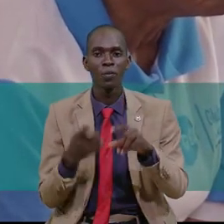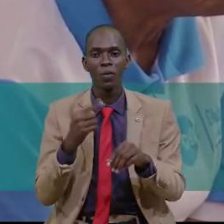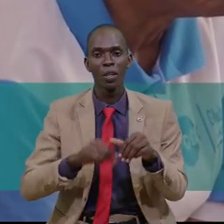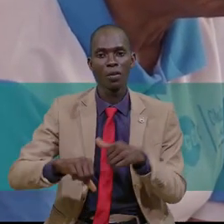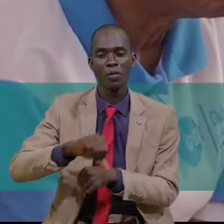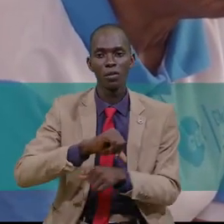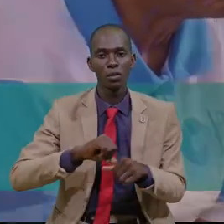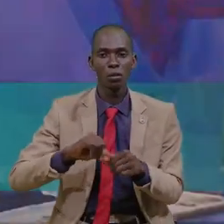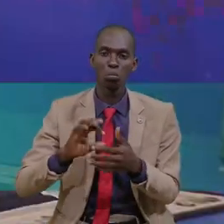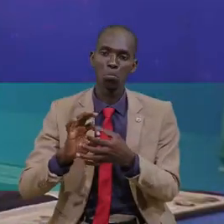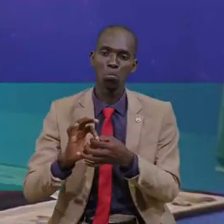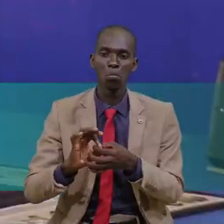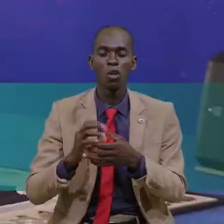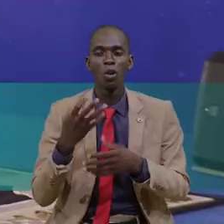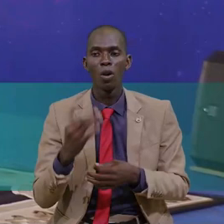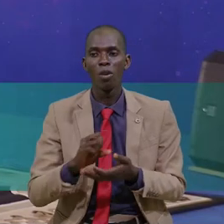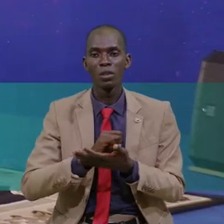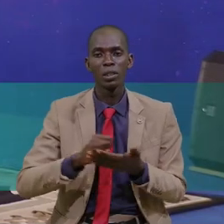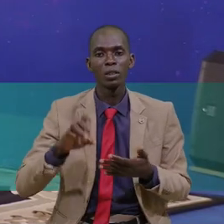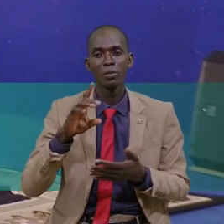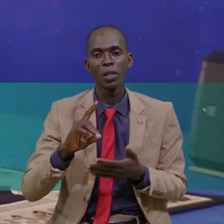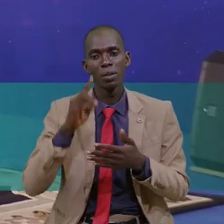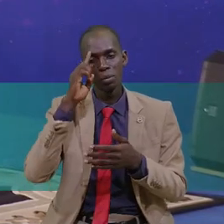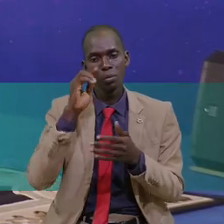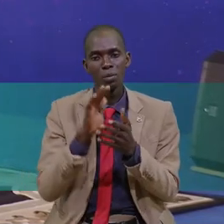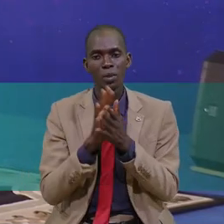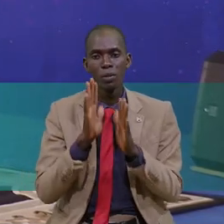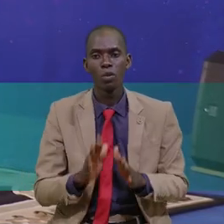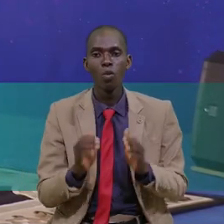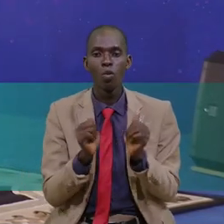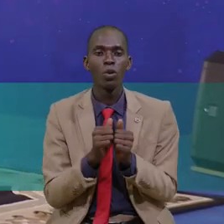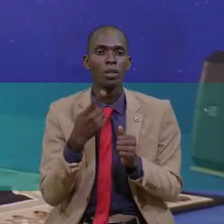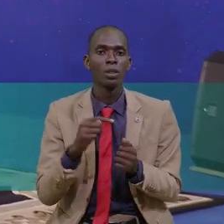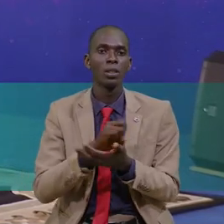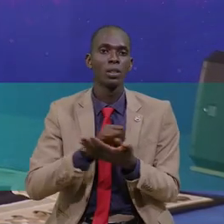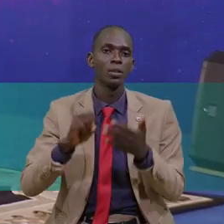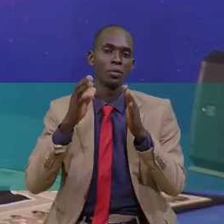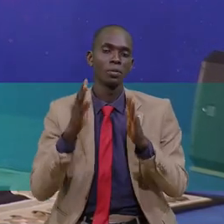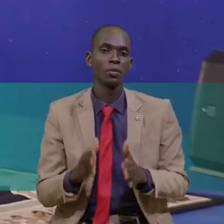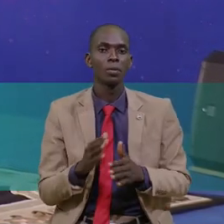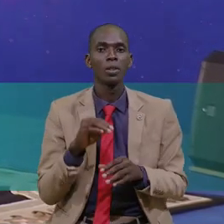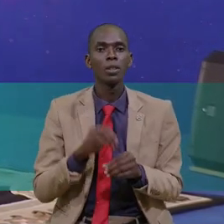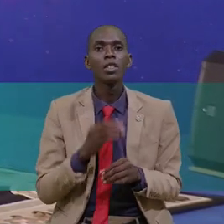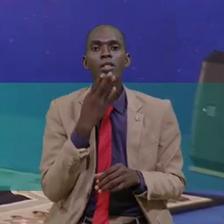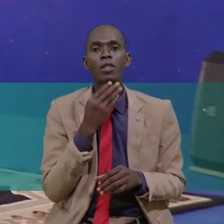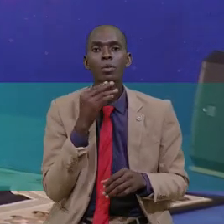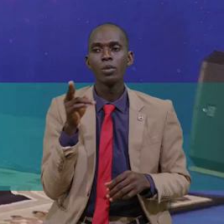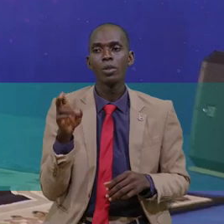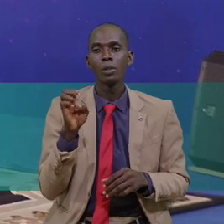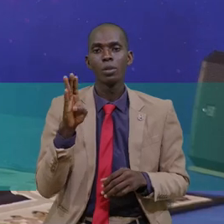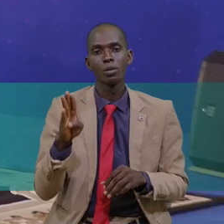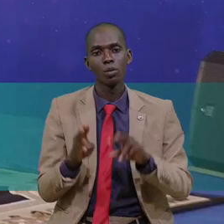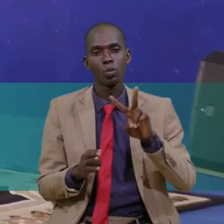of sanctified saints with the sanctifier. Hebrews chapter 2 verse 11,